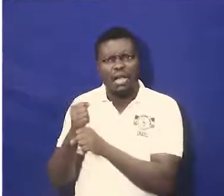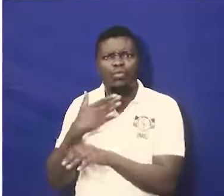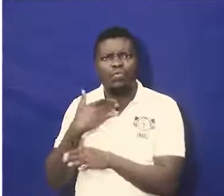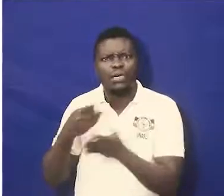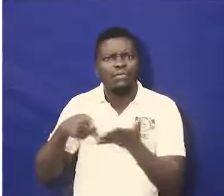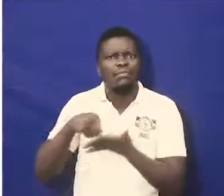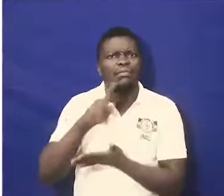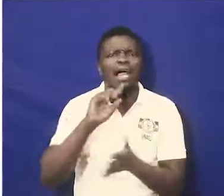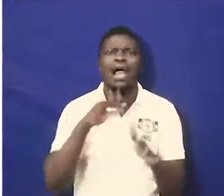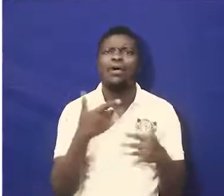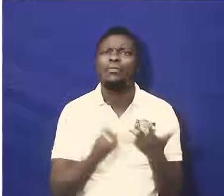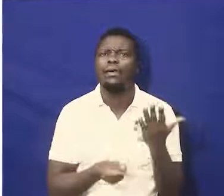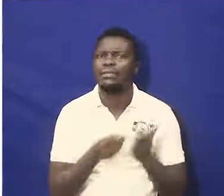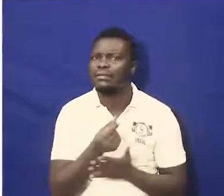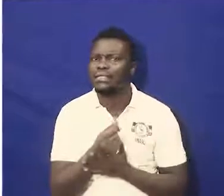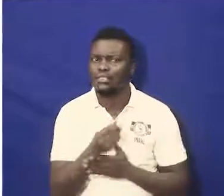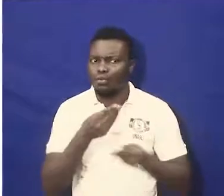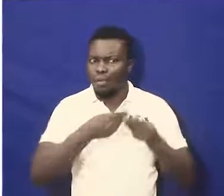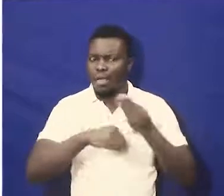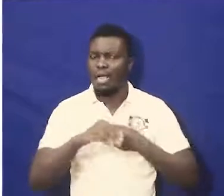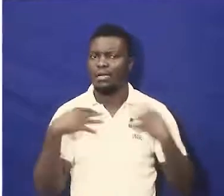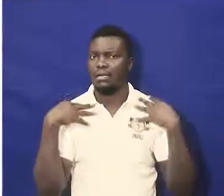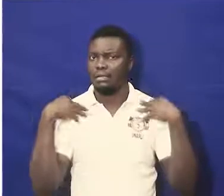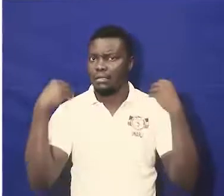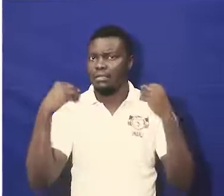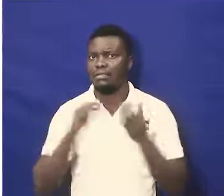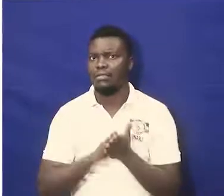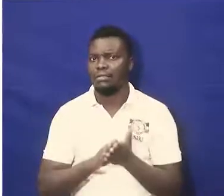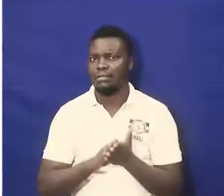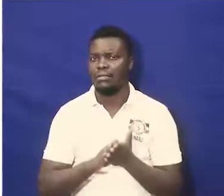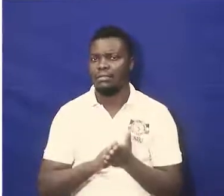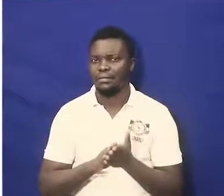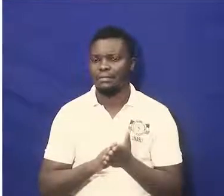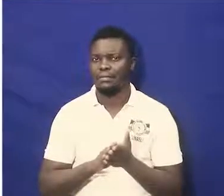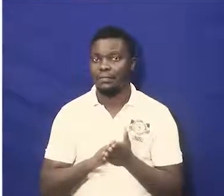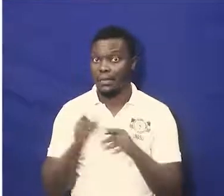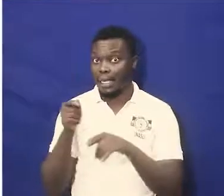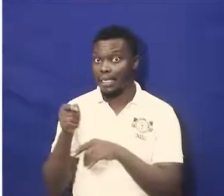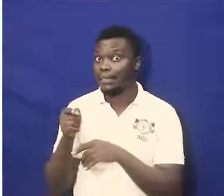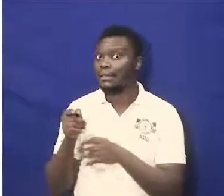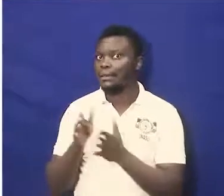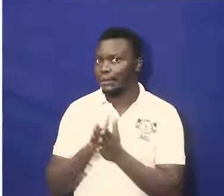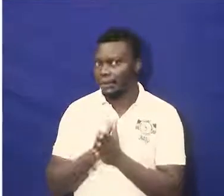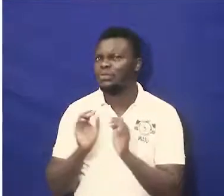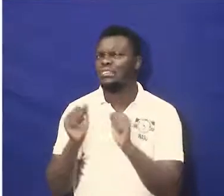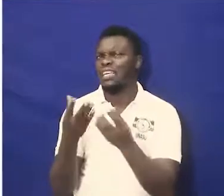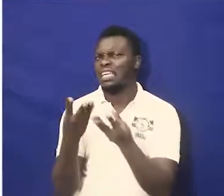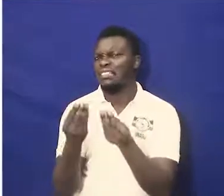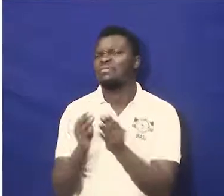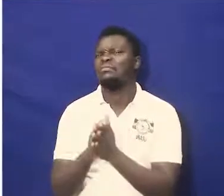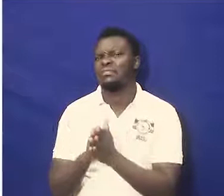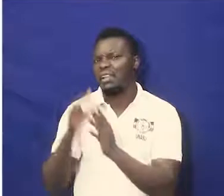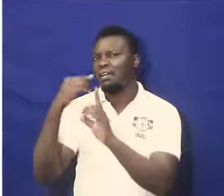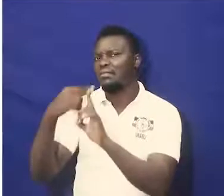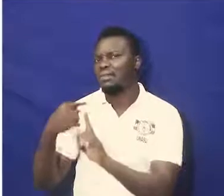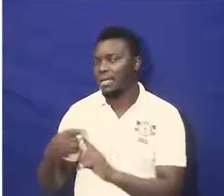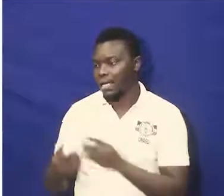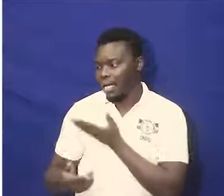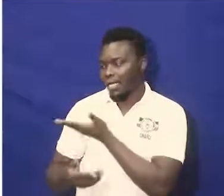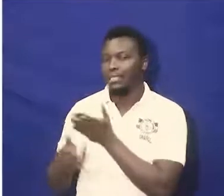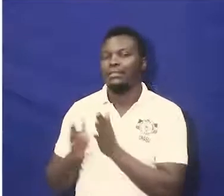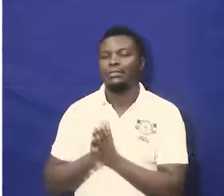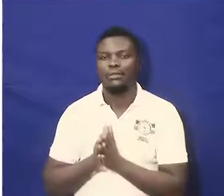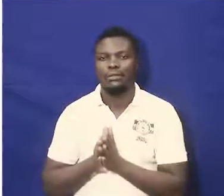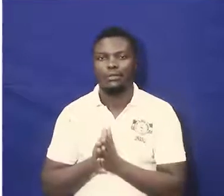pay for the dress in cash? This is something that you can do. Now,